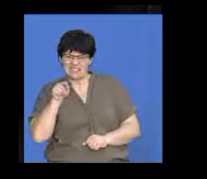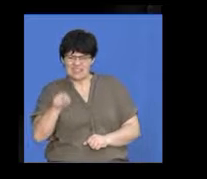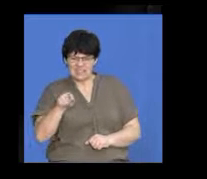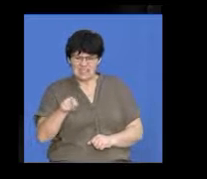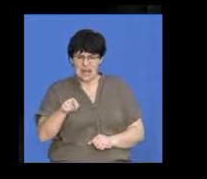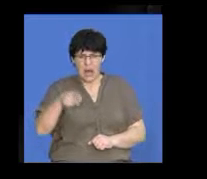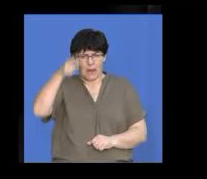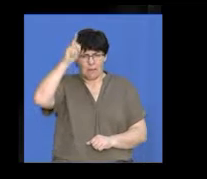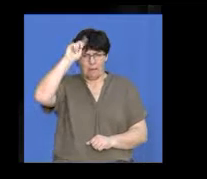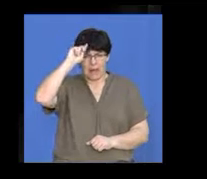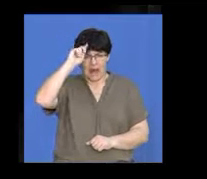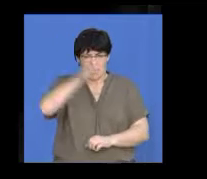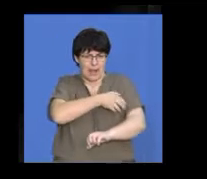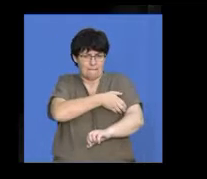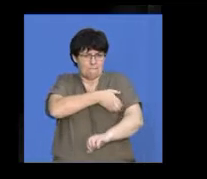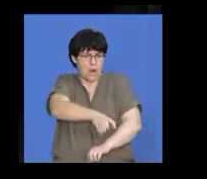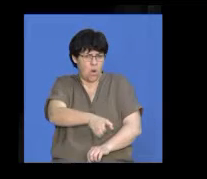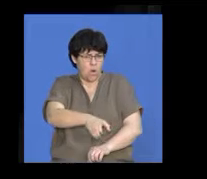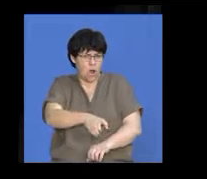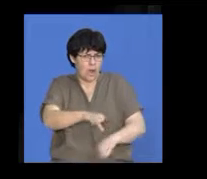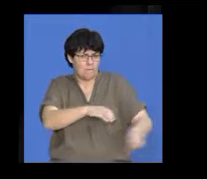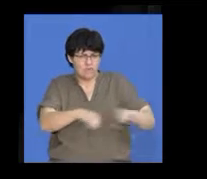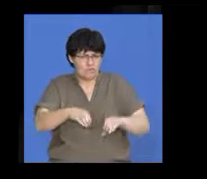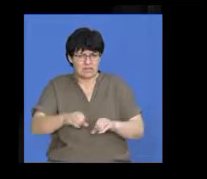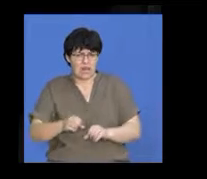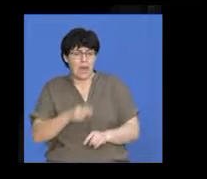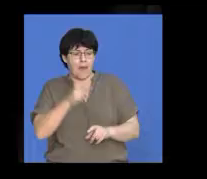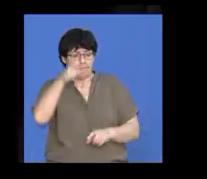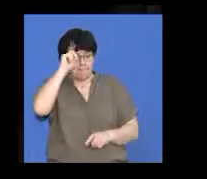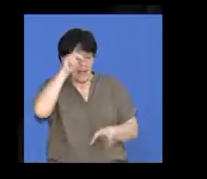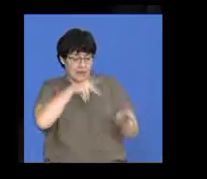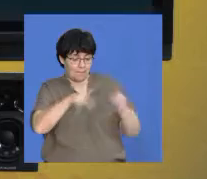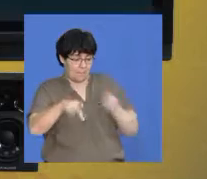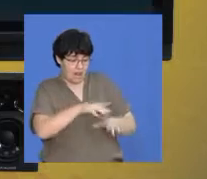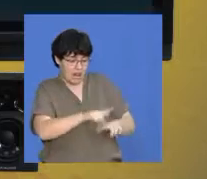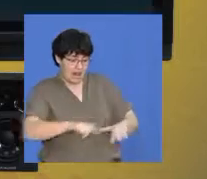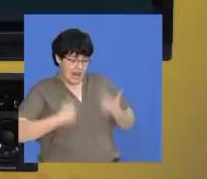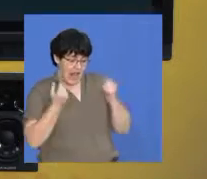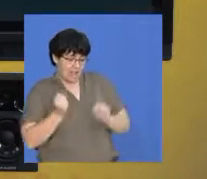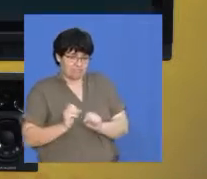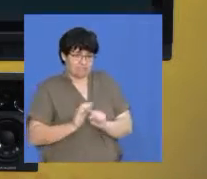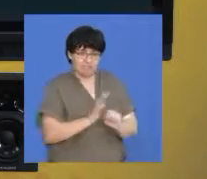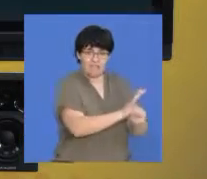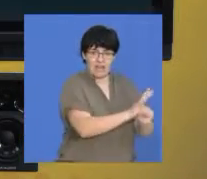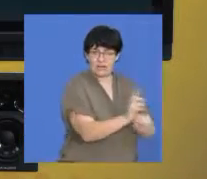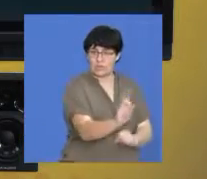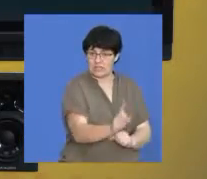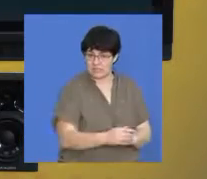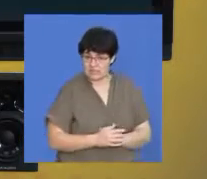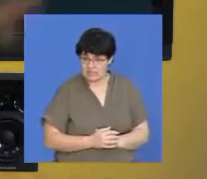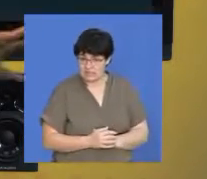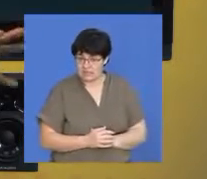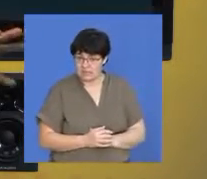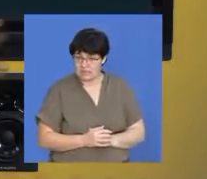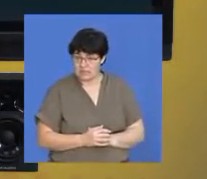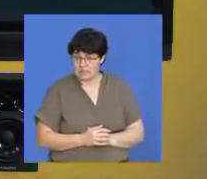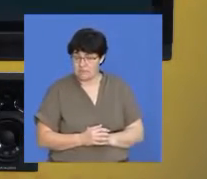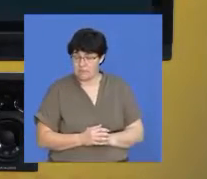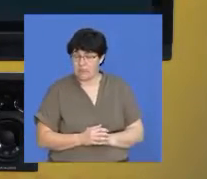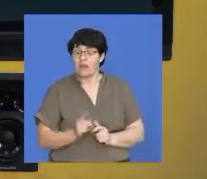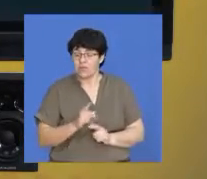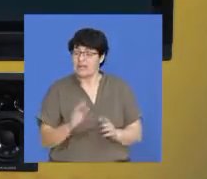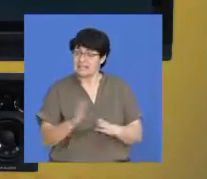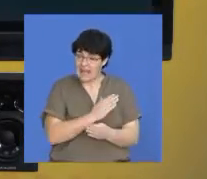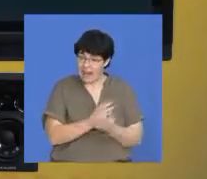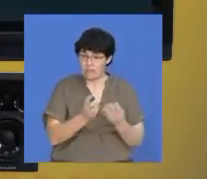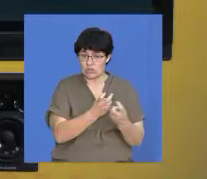Black Power movement affected the lives of black people. So guys, remember, some of that will come from the sources,